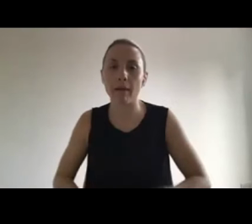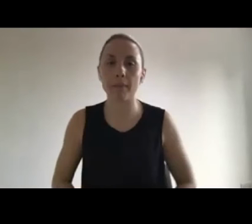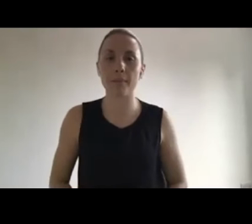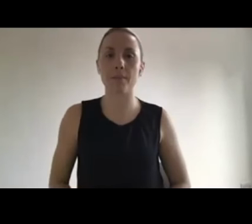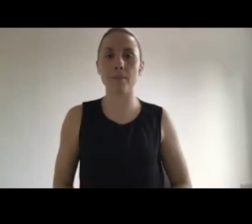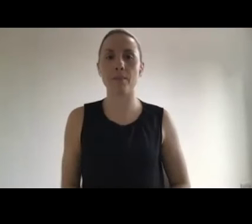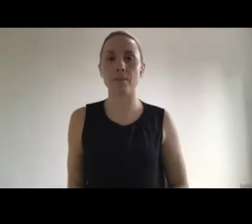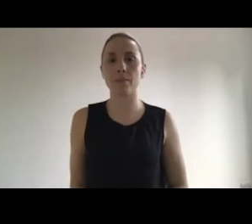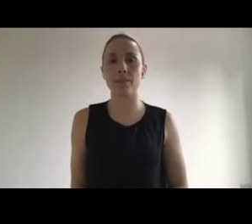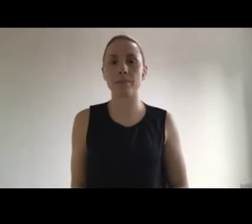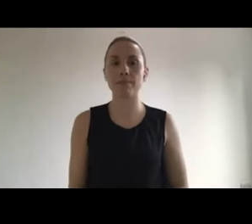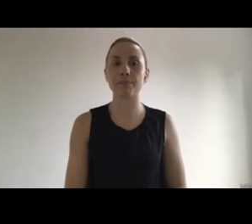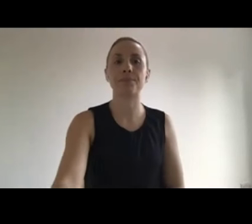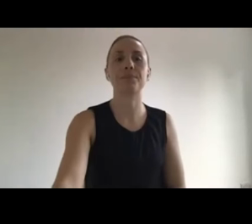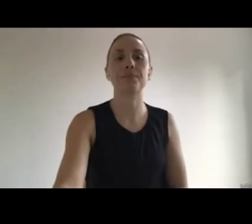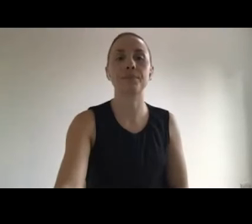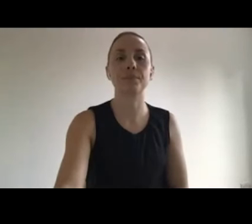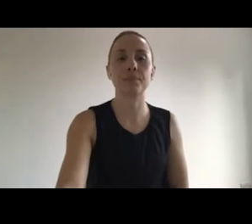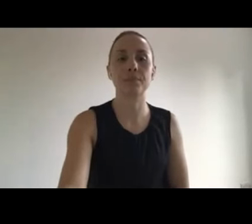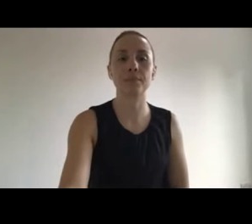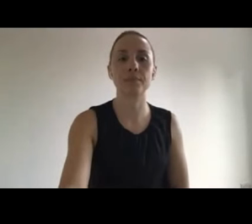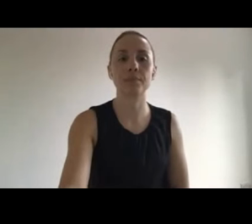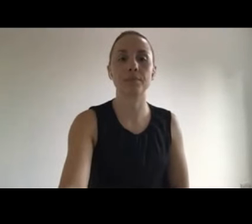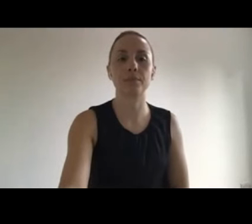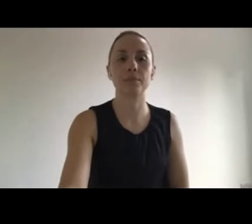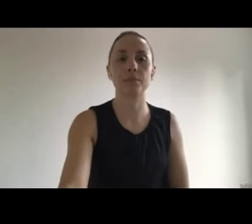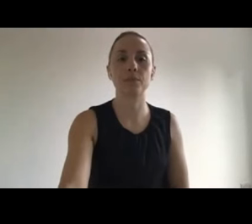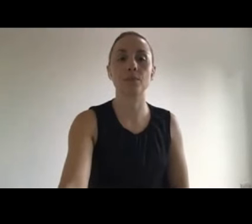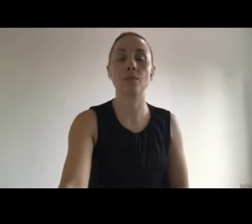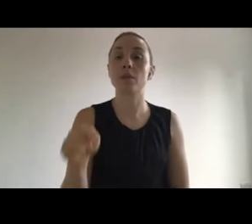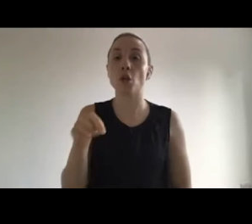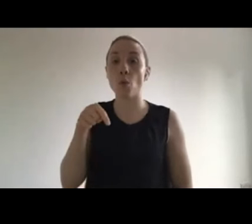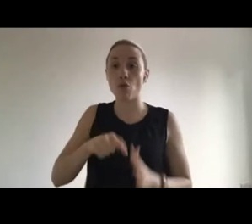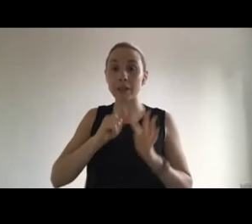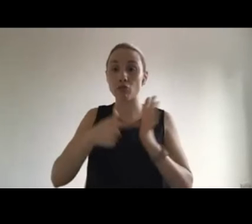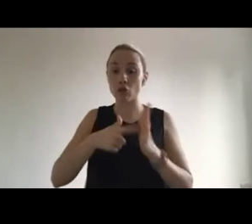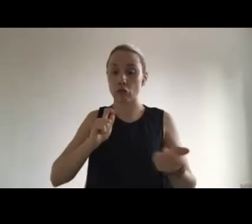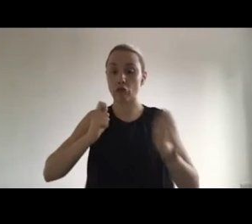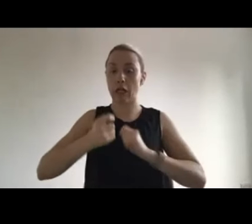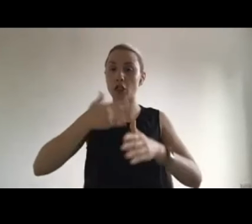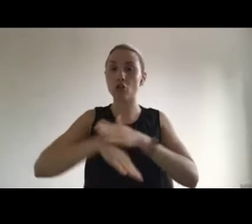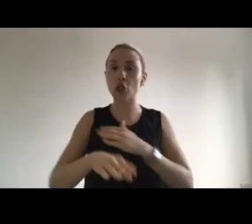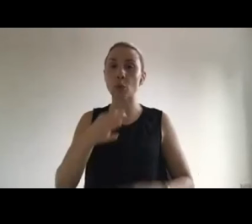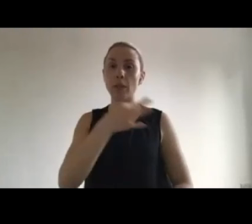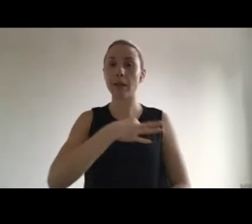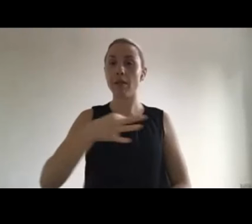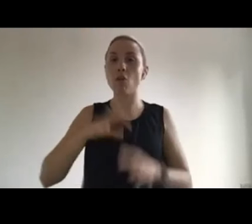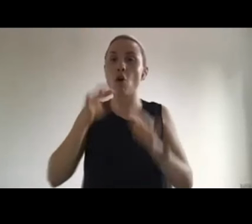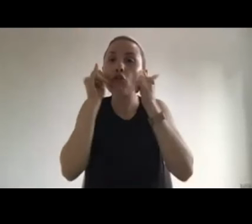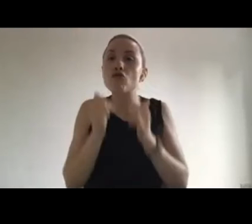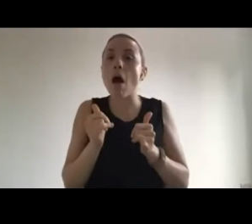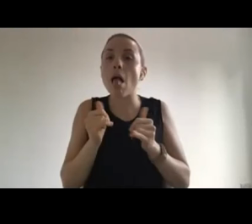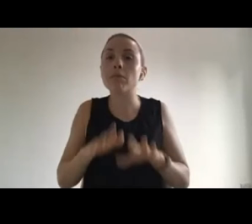translated that discovery into a clinical trial. And we started the program in 2015 when we